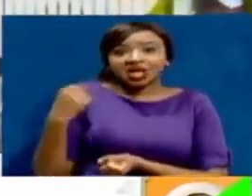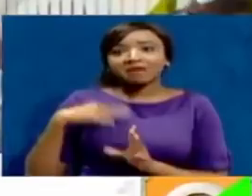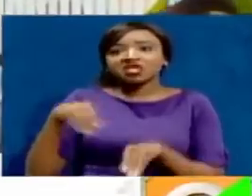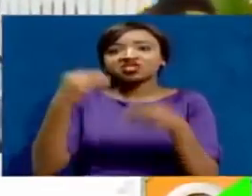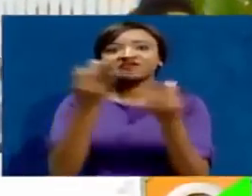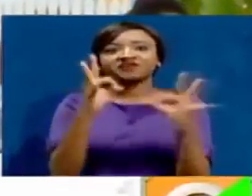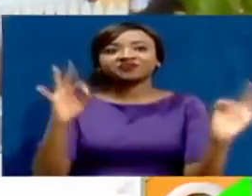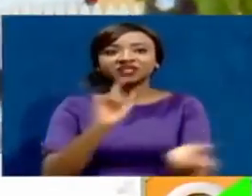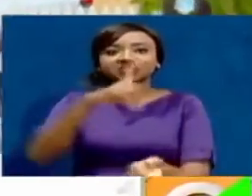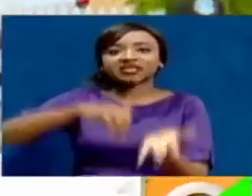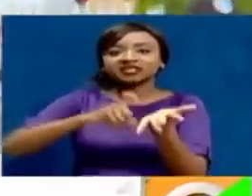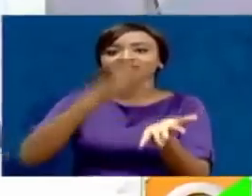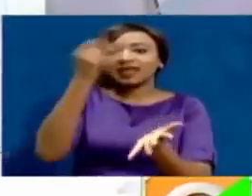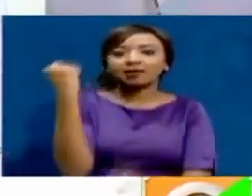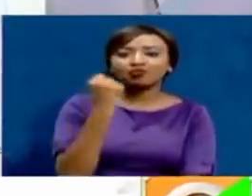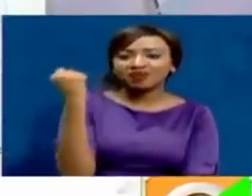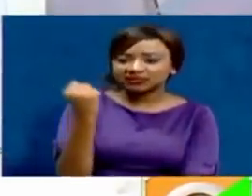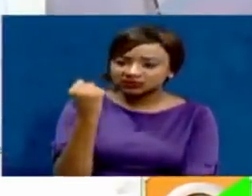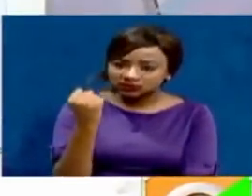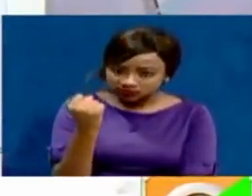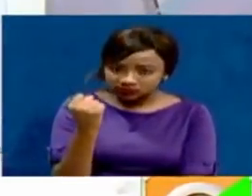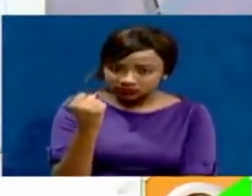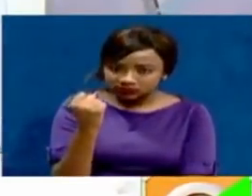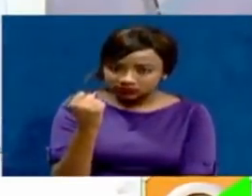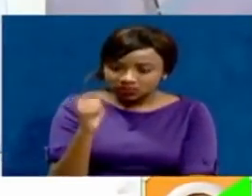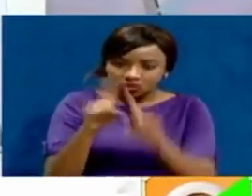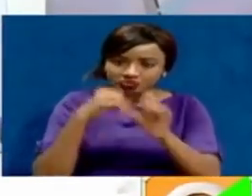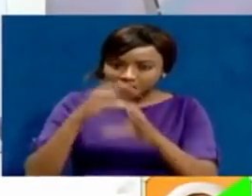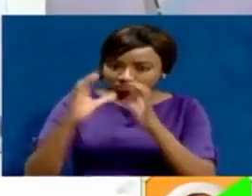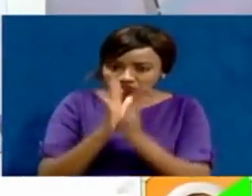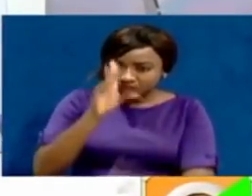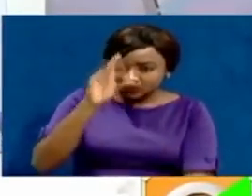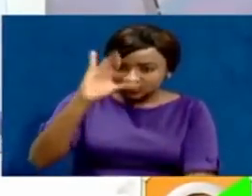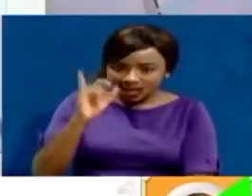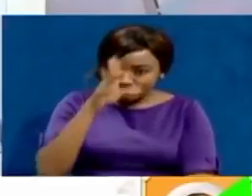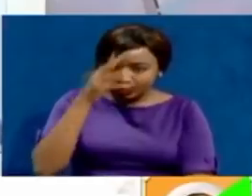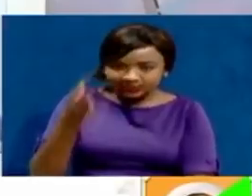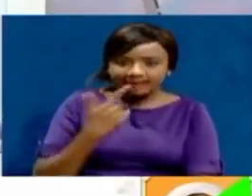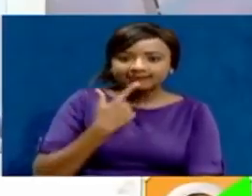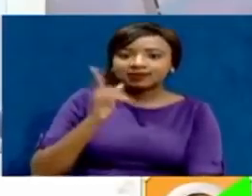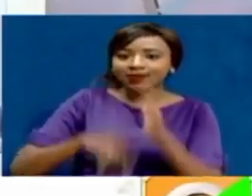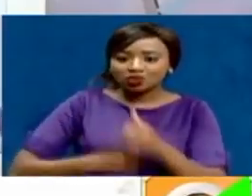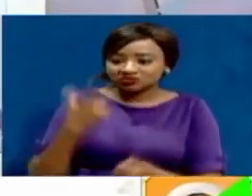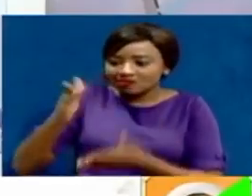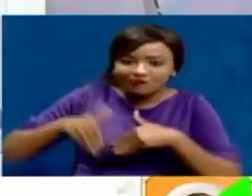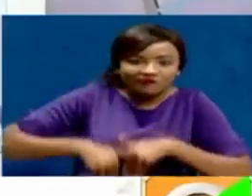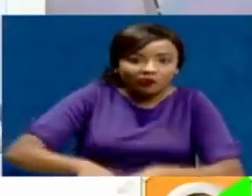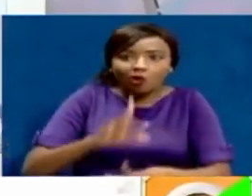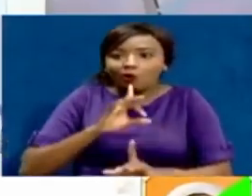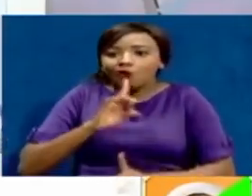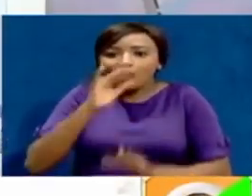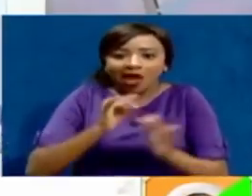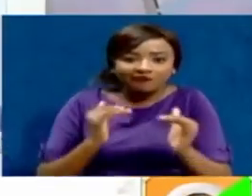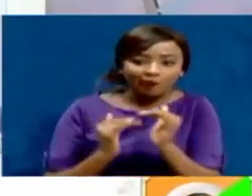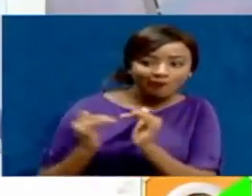nilikuwa napeana sanitizer kule Mumias. I've even spoken to the DCI officers who are here, and they are saying they are following the instructions from